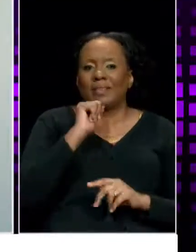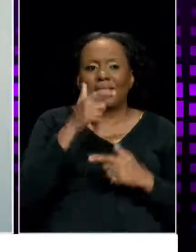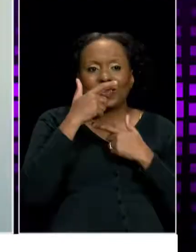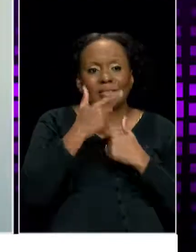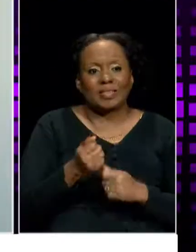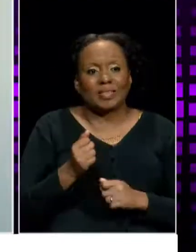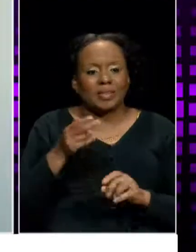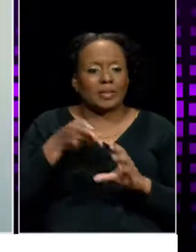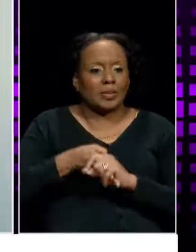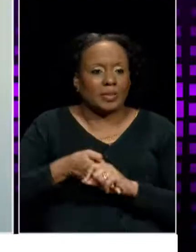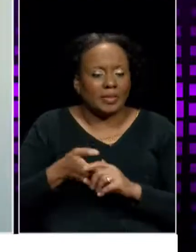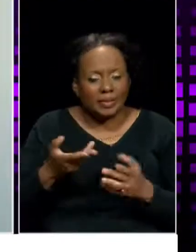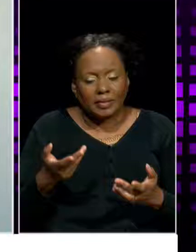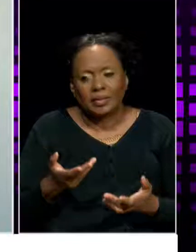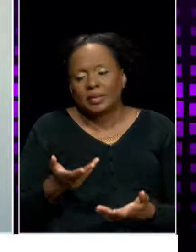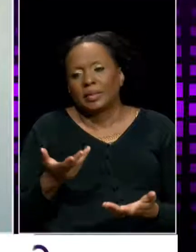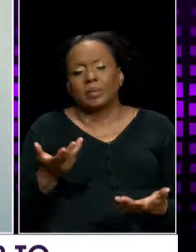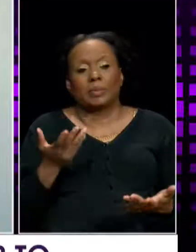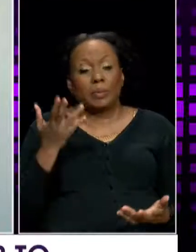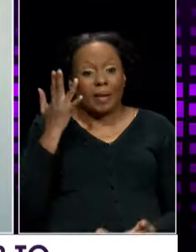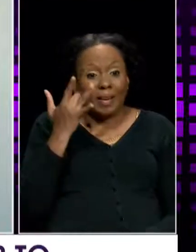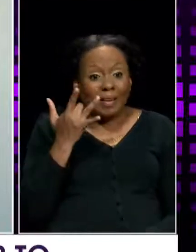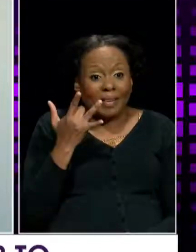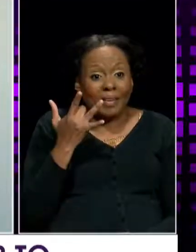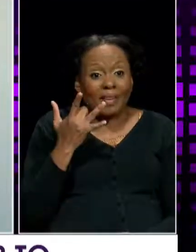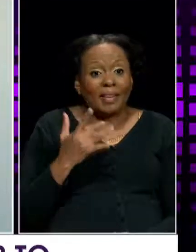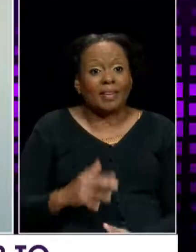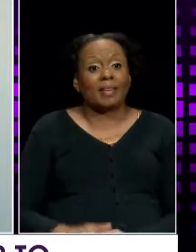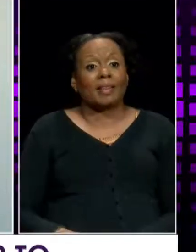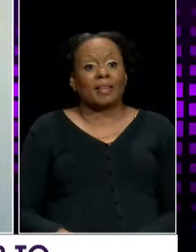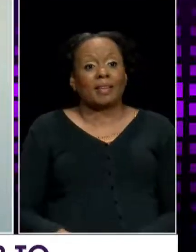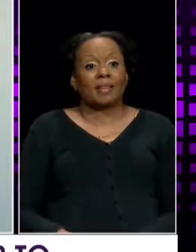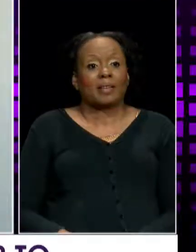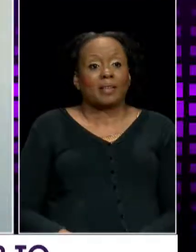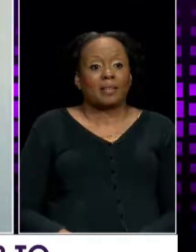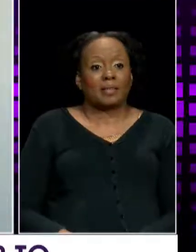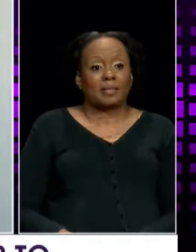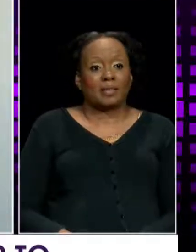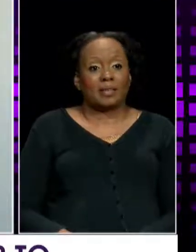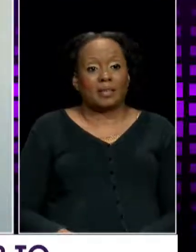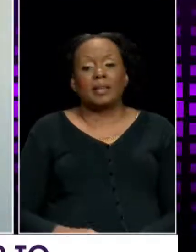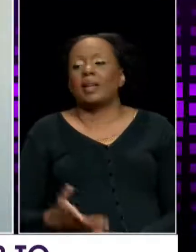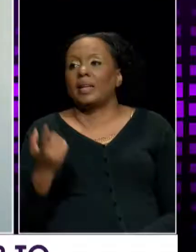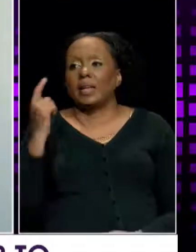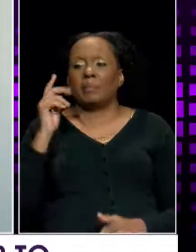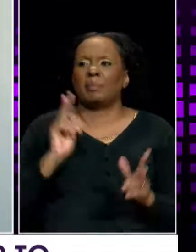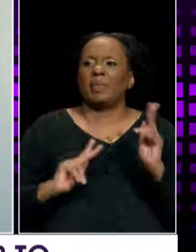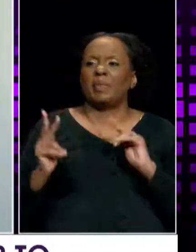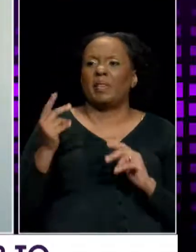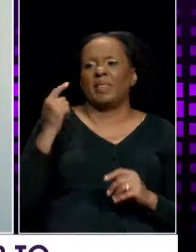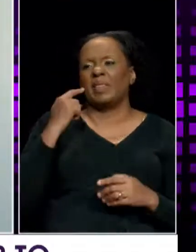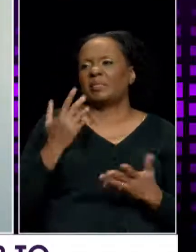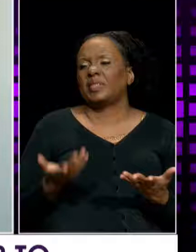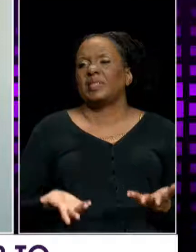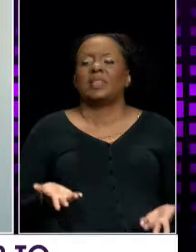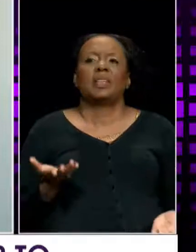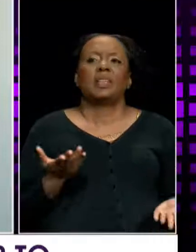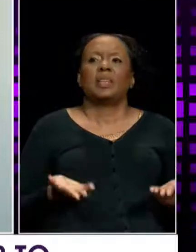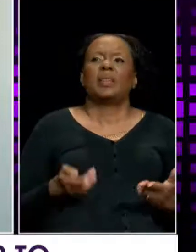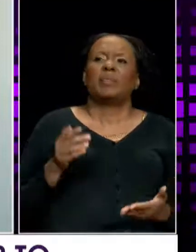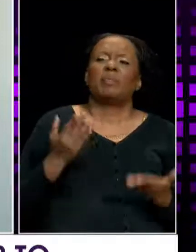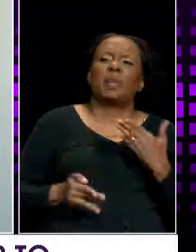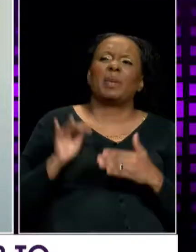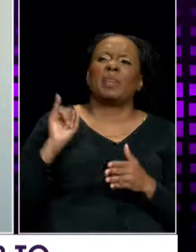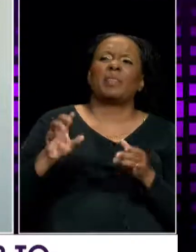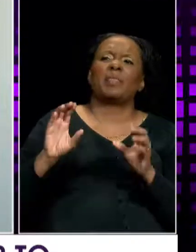joining these initiatives, and I think that's mainly because they believe that these initiatives expect too much of them. I know I had a friend once that